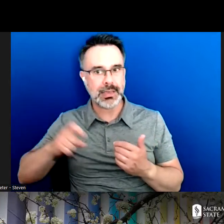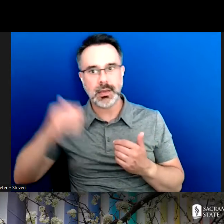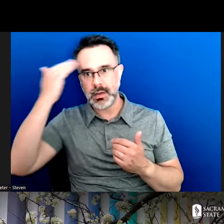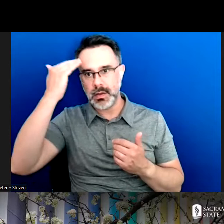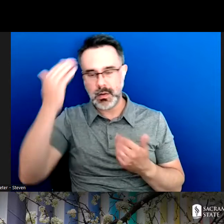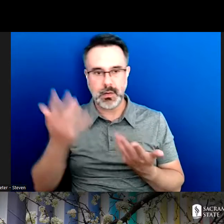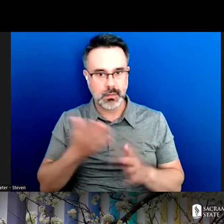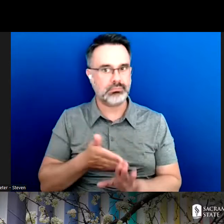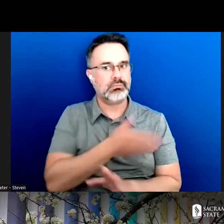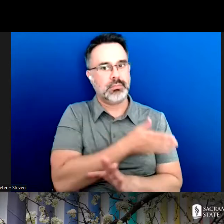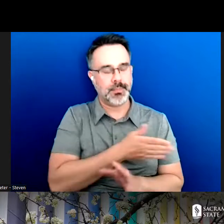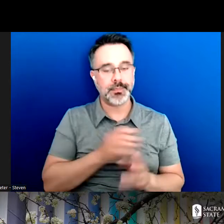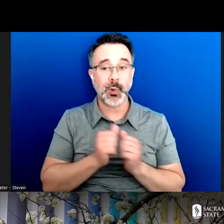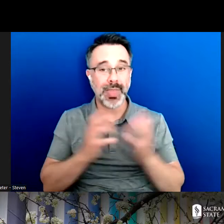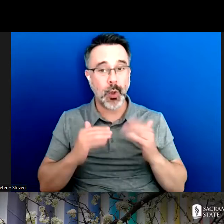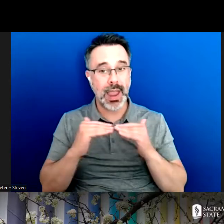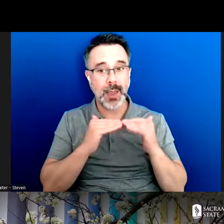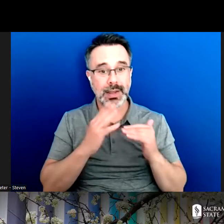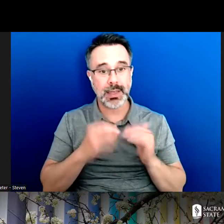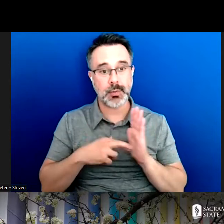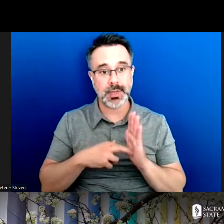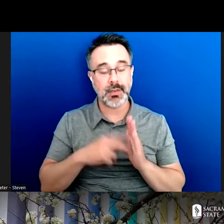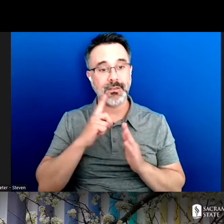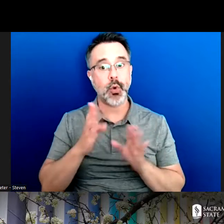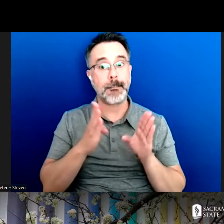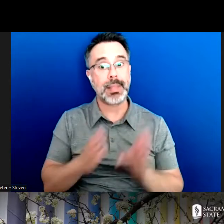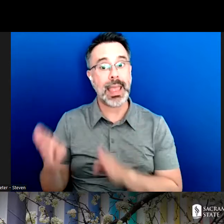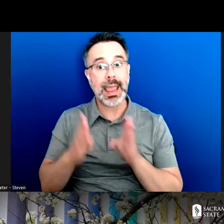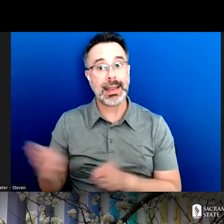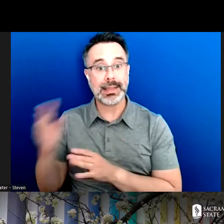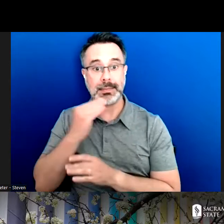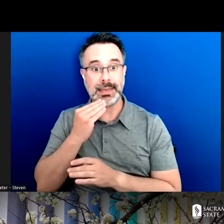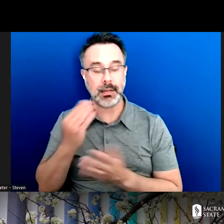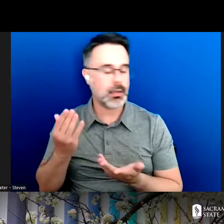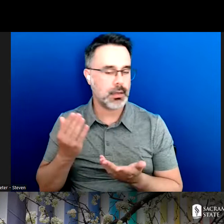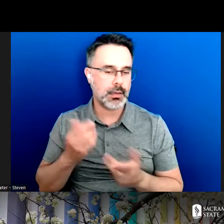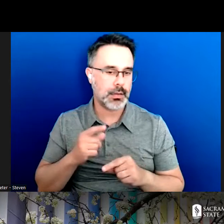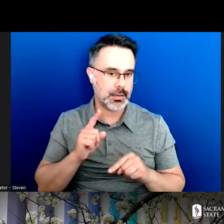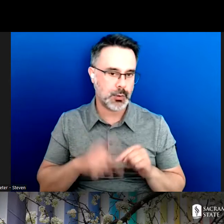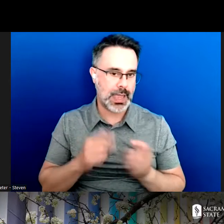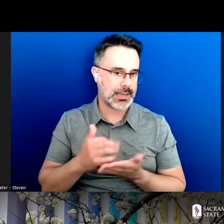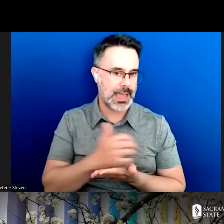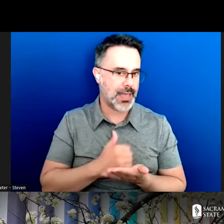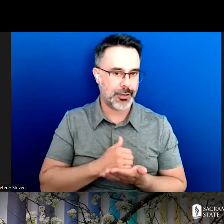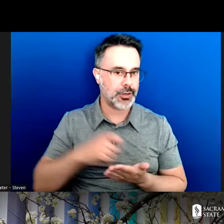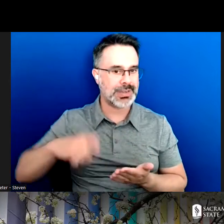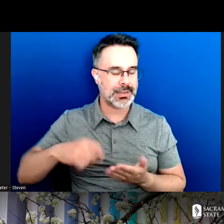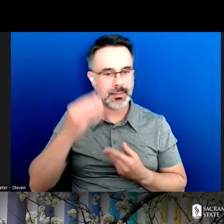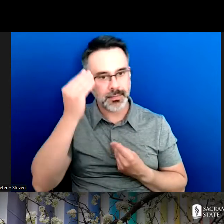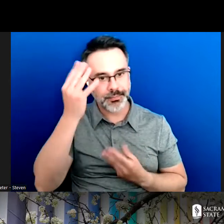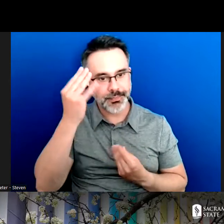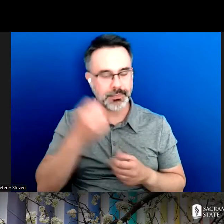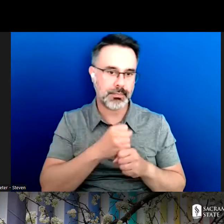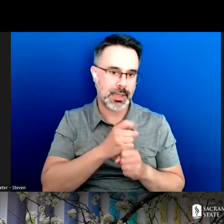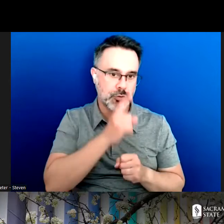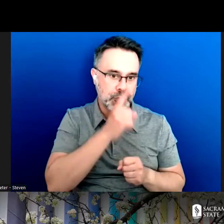Without equity and representation in planning the meal, it would be difficult to gather the information necessary to ensure an